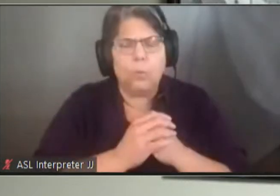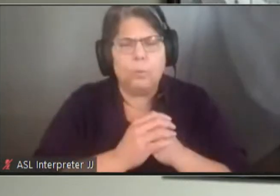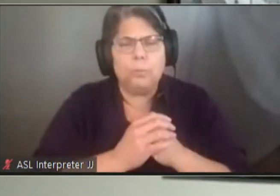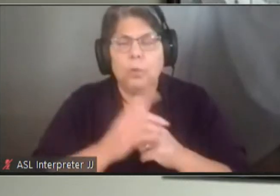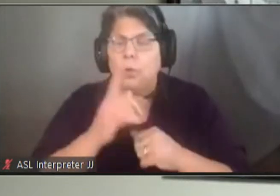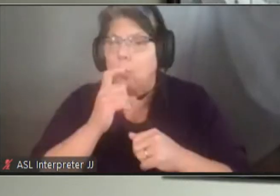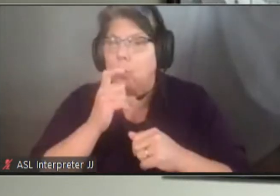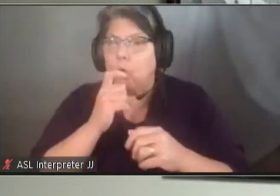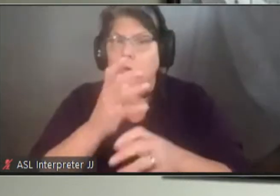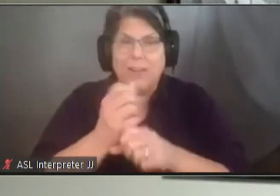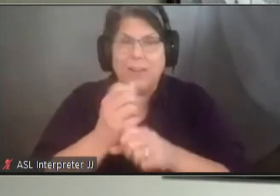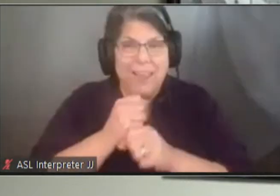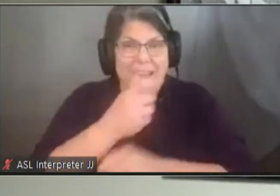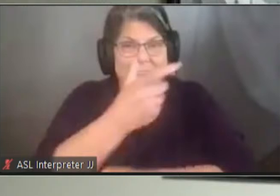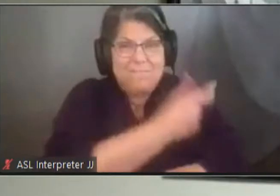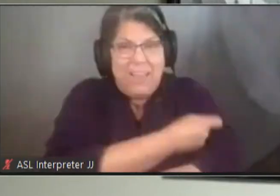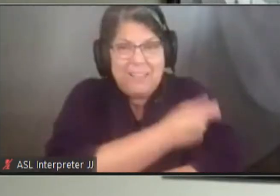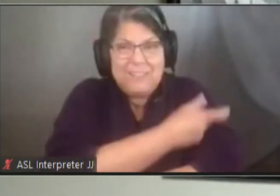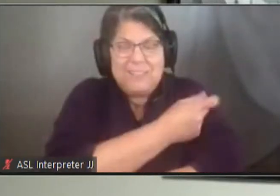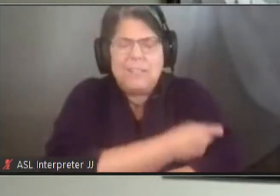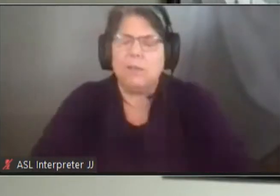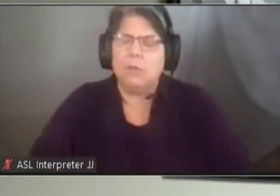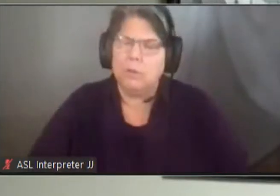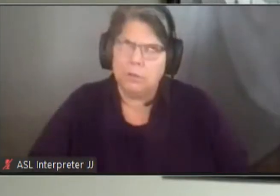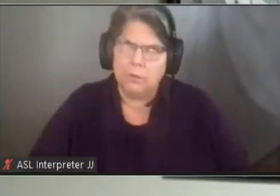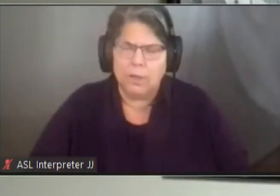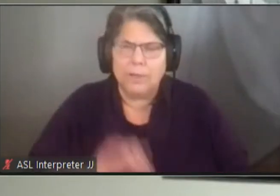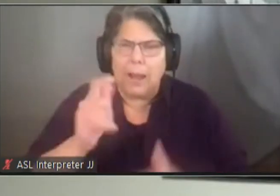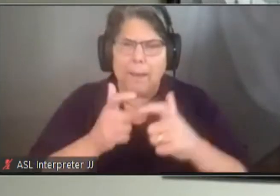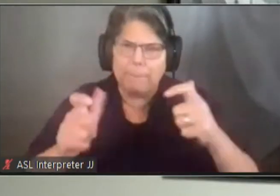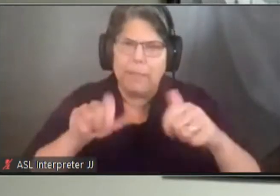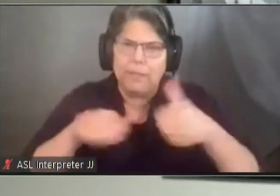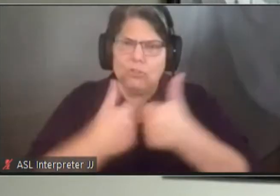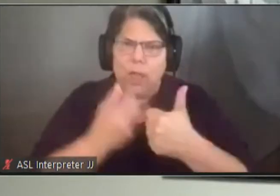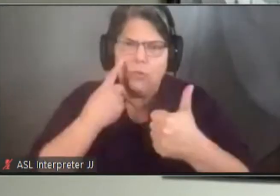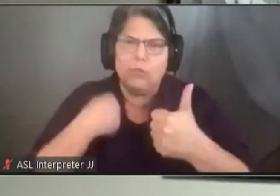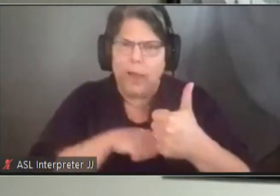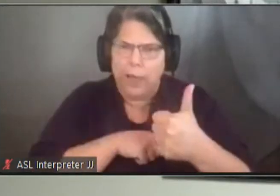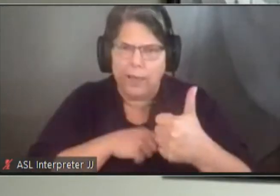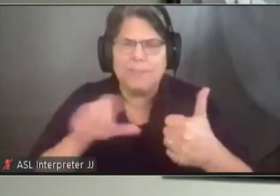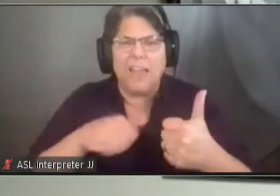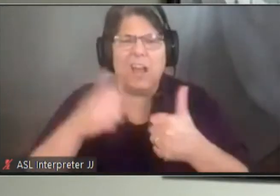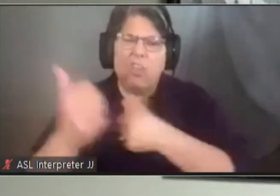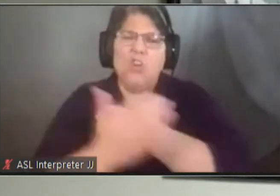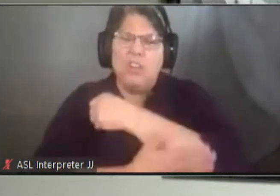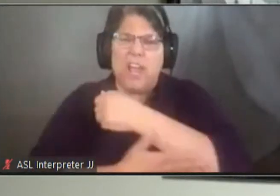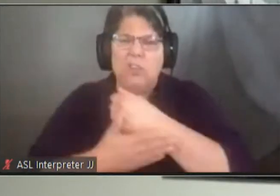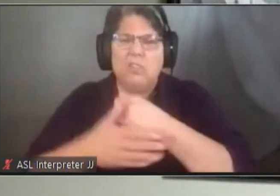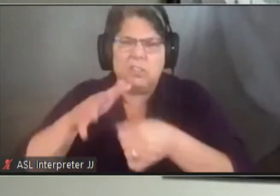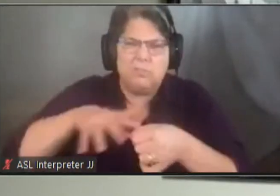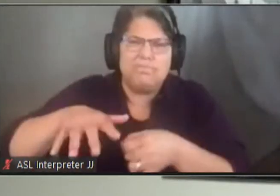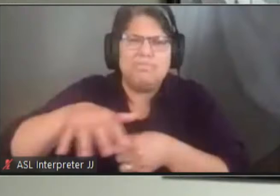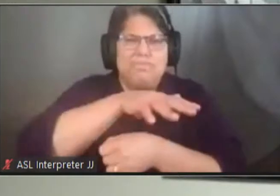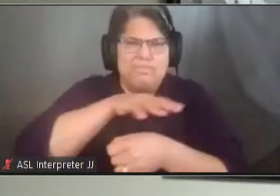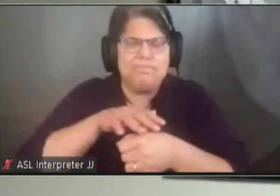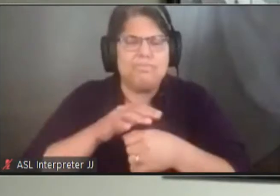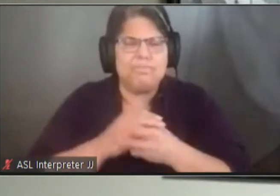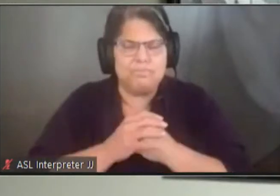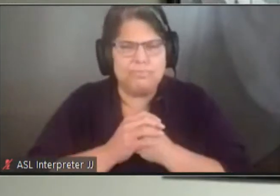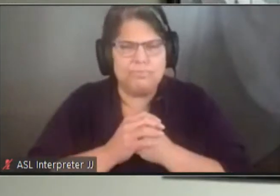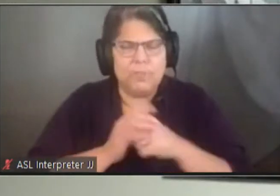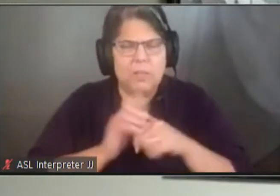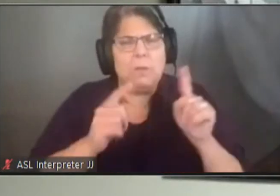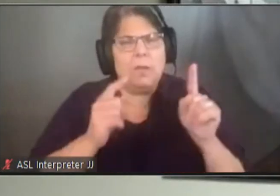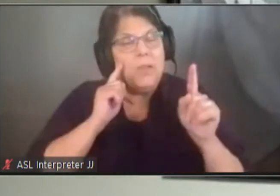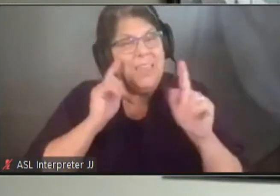vaccine supply is still a major challenge for us and all of our surrounding counties. However, we expect to have a